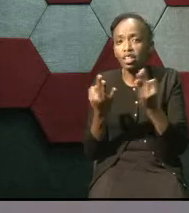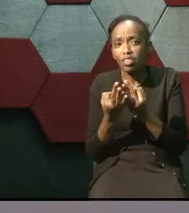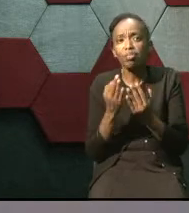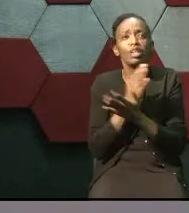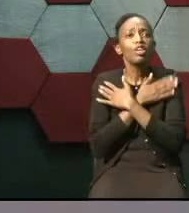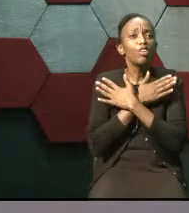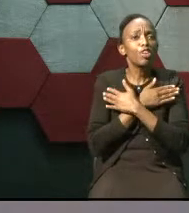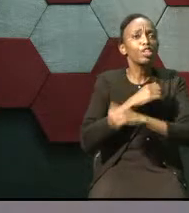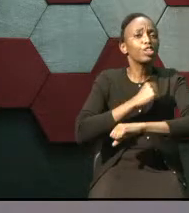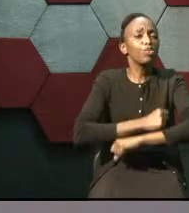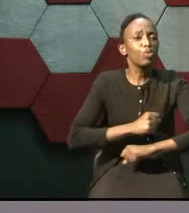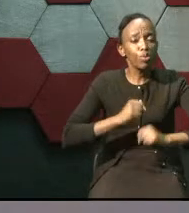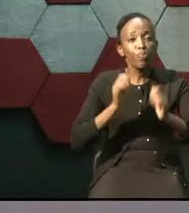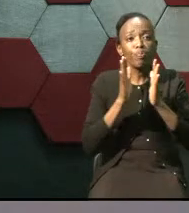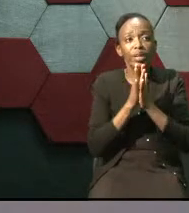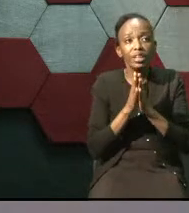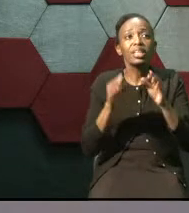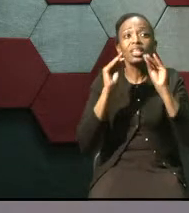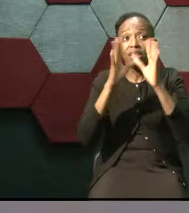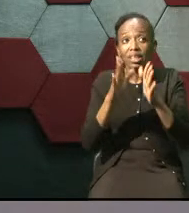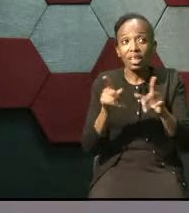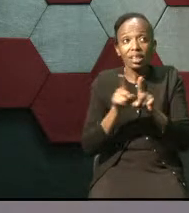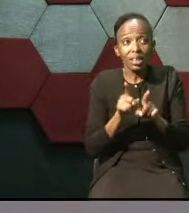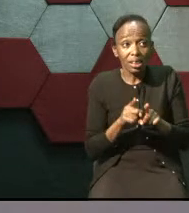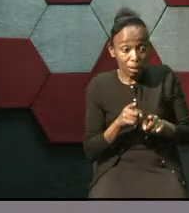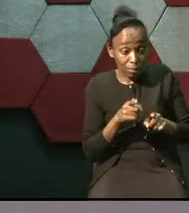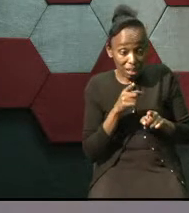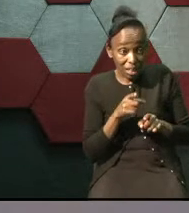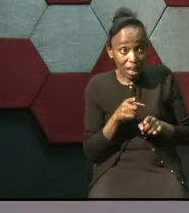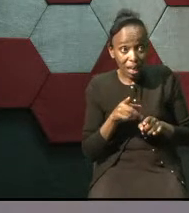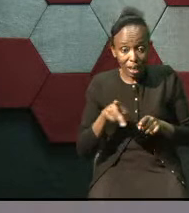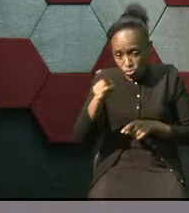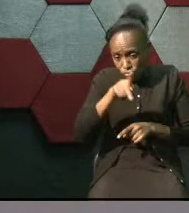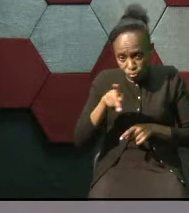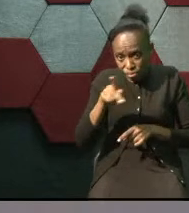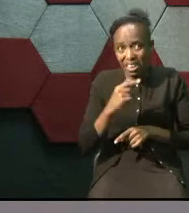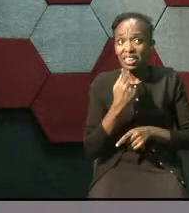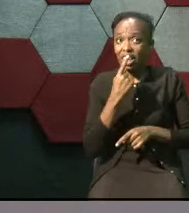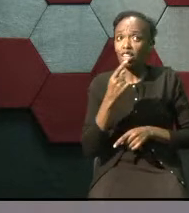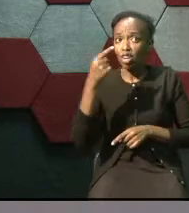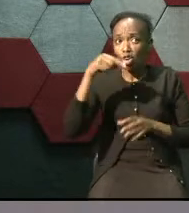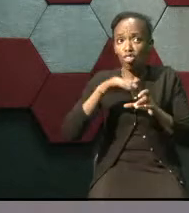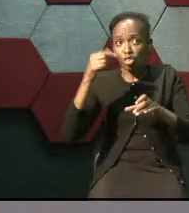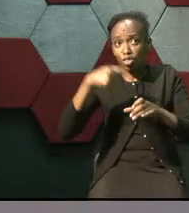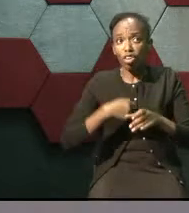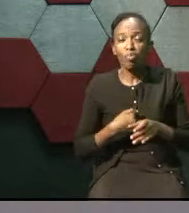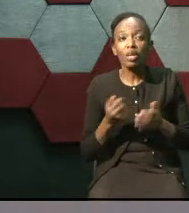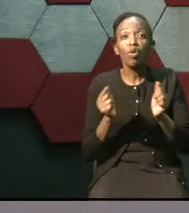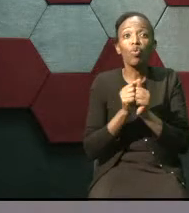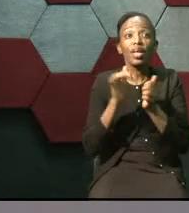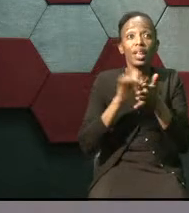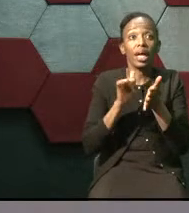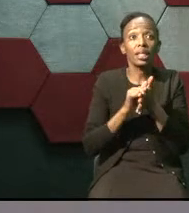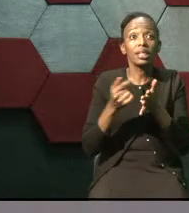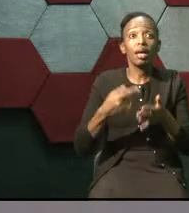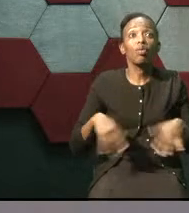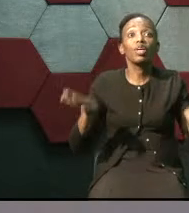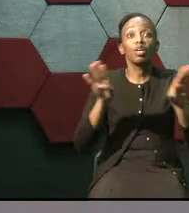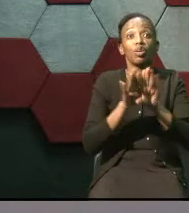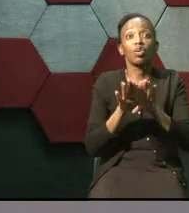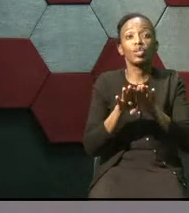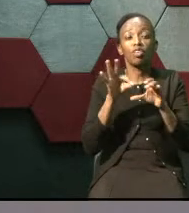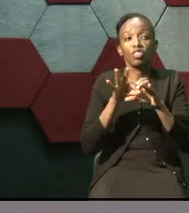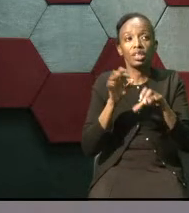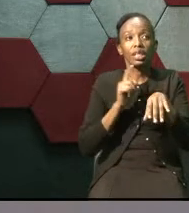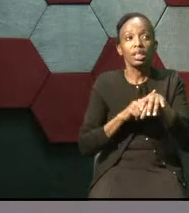their schoolmates, their teachers. Even me. You know, I've even been told, Karaganya. hey, vote for me. Vote yeah, for me. So at least now with that, we closed the voting